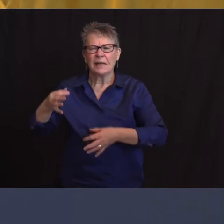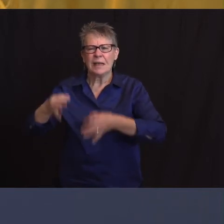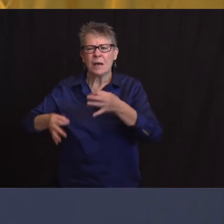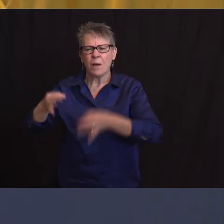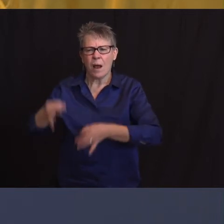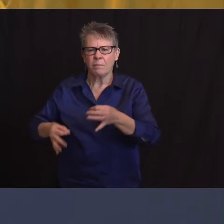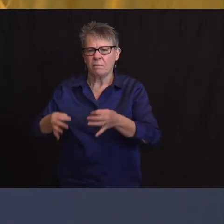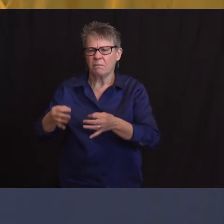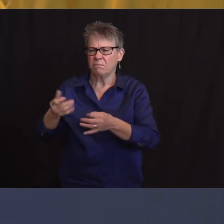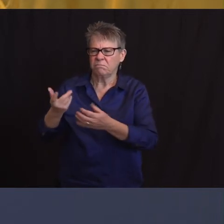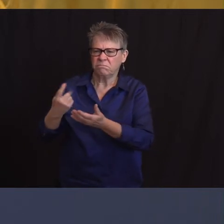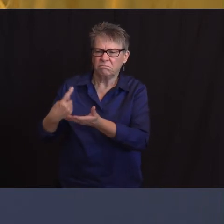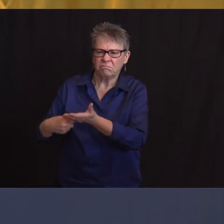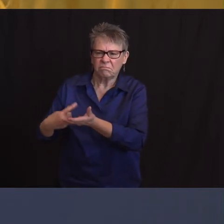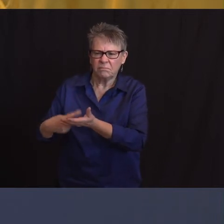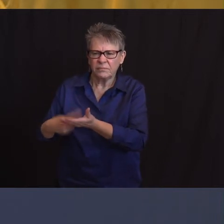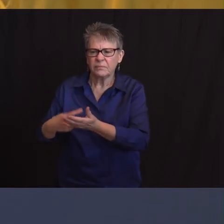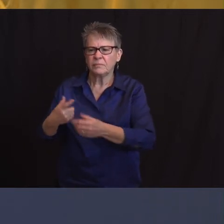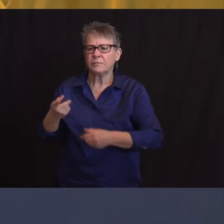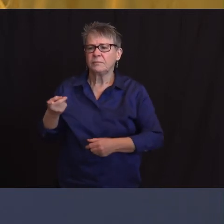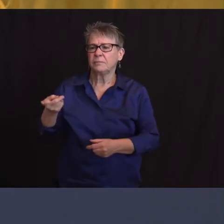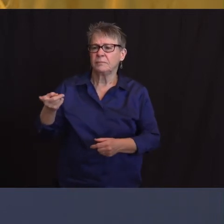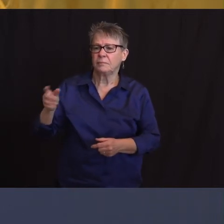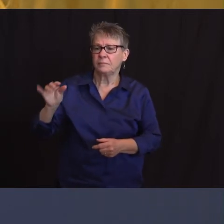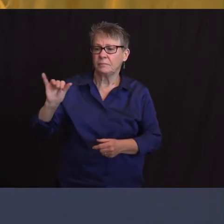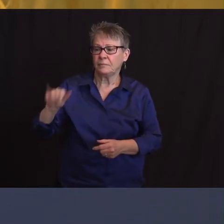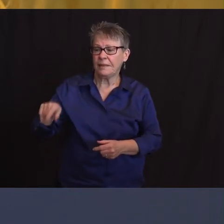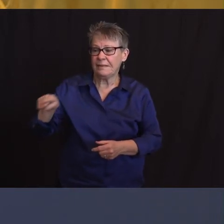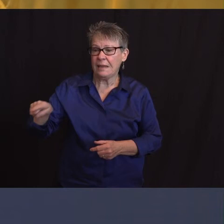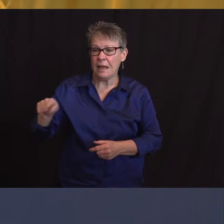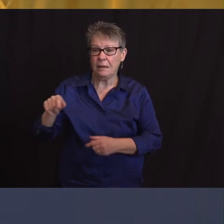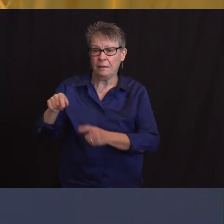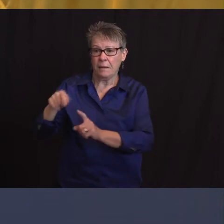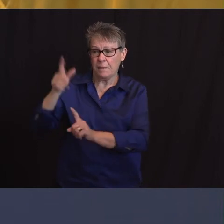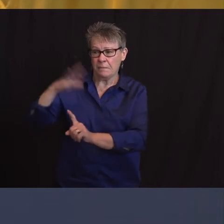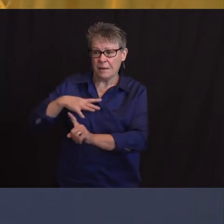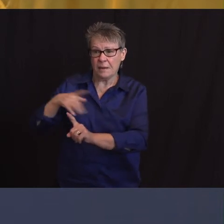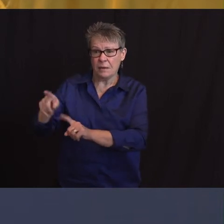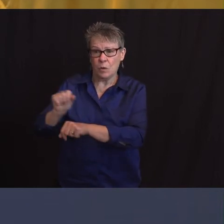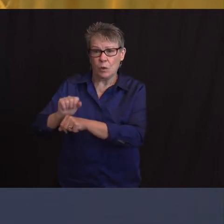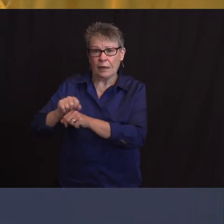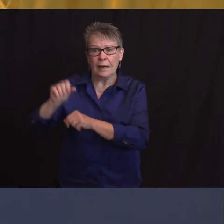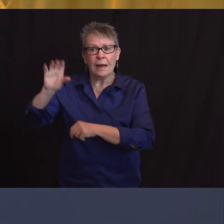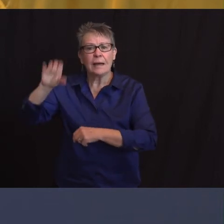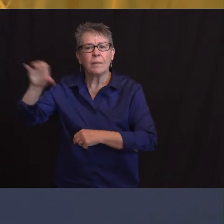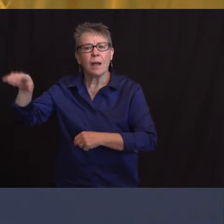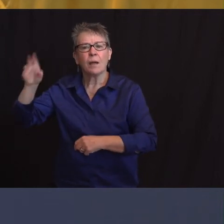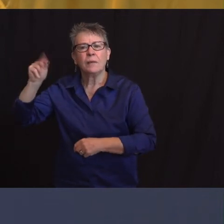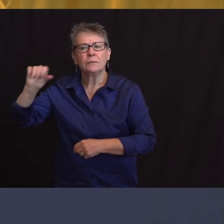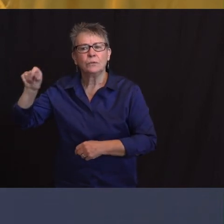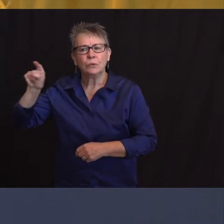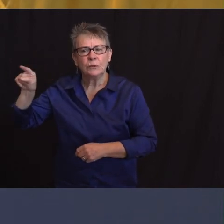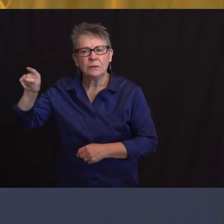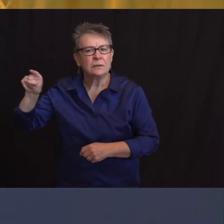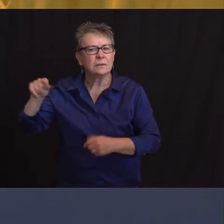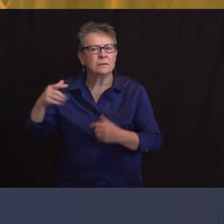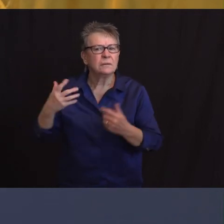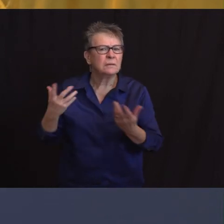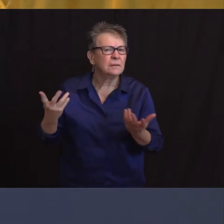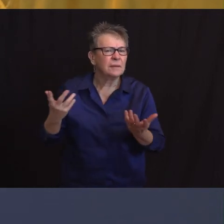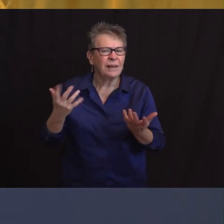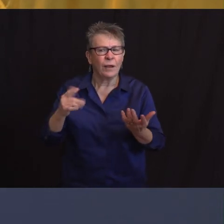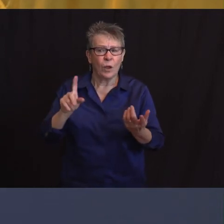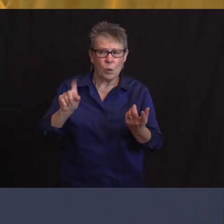Cod working in a county position, and really good folks. Please. So a few questions for you. Will you be nominating someone to